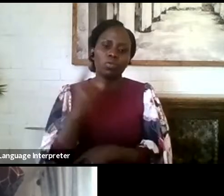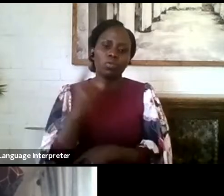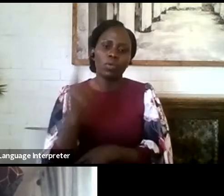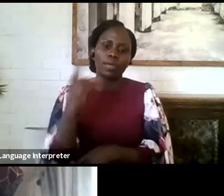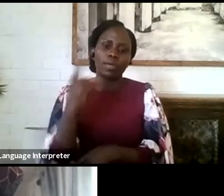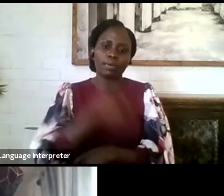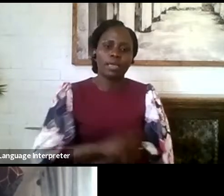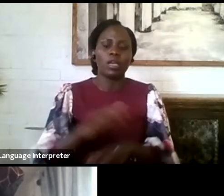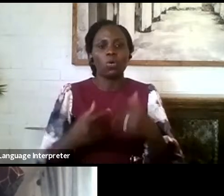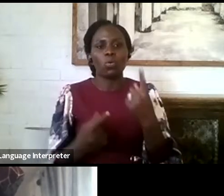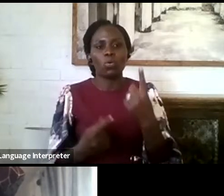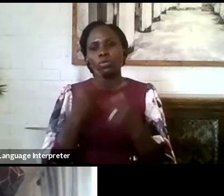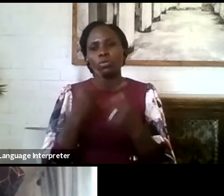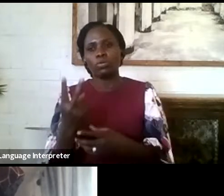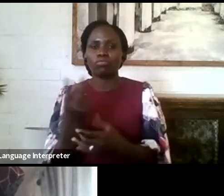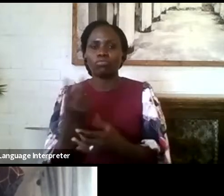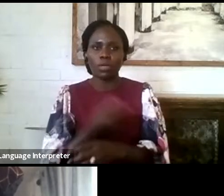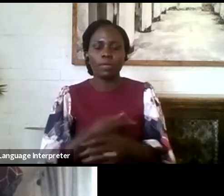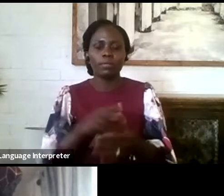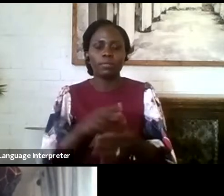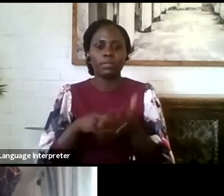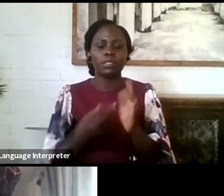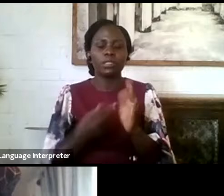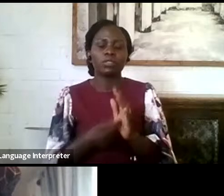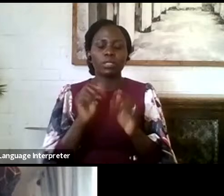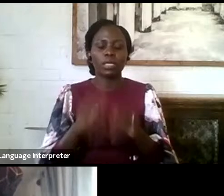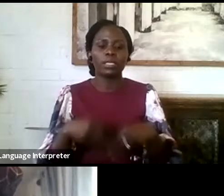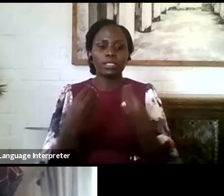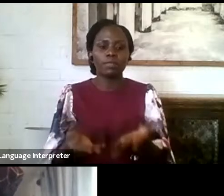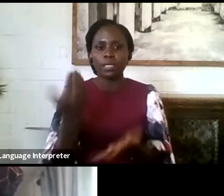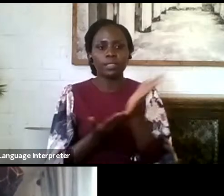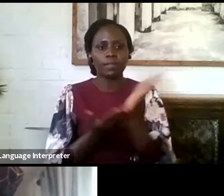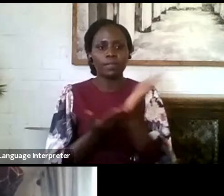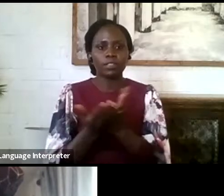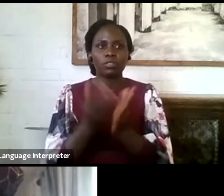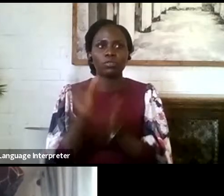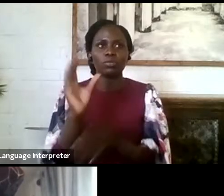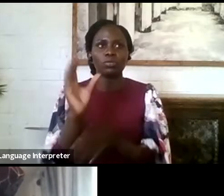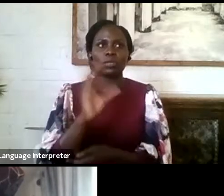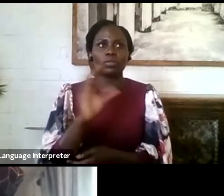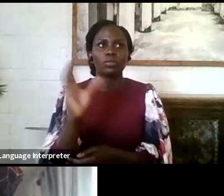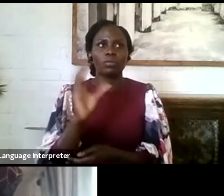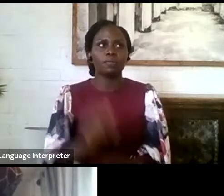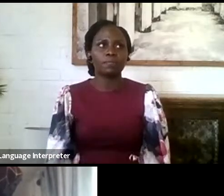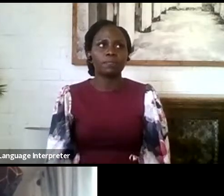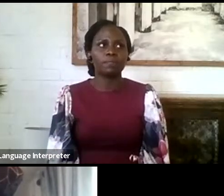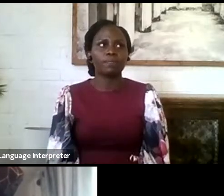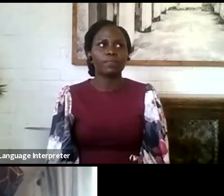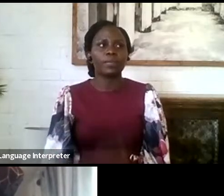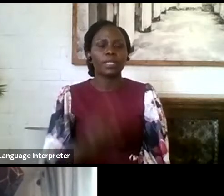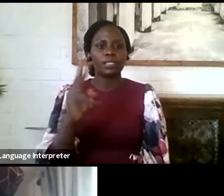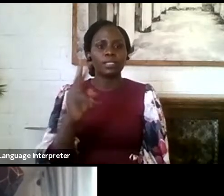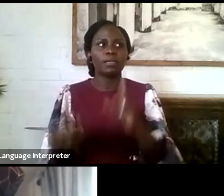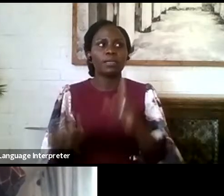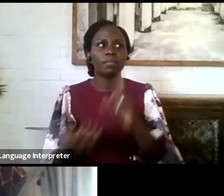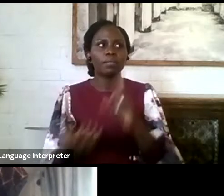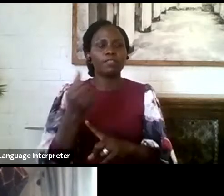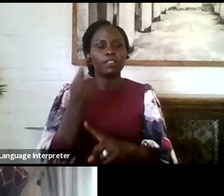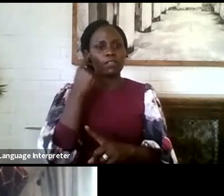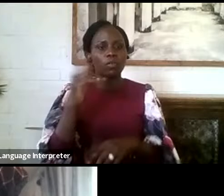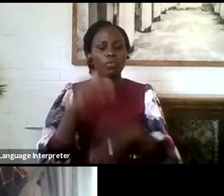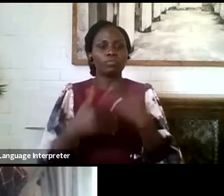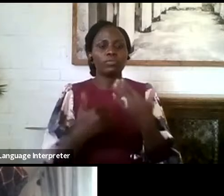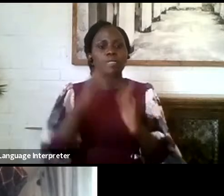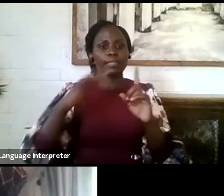easy to provide better services to the customers. The second benefit of digital ID is for the users as well